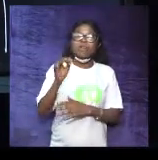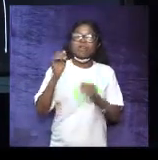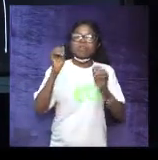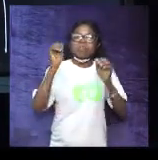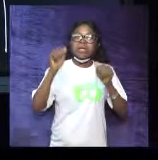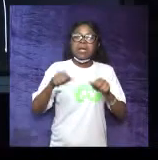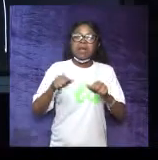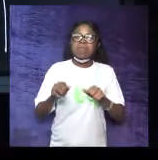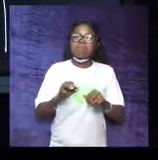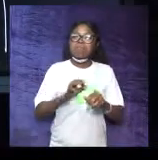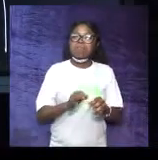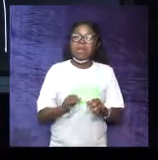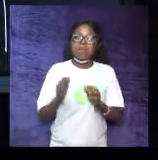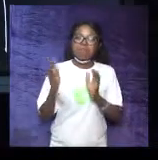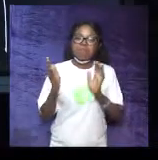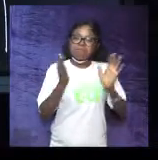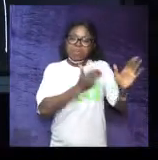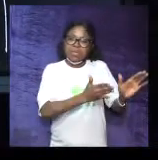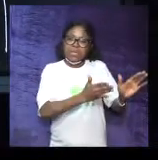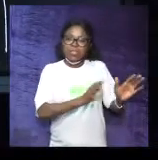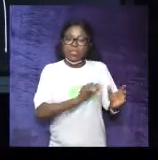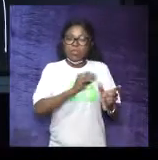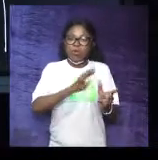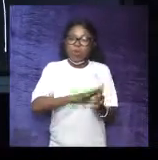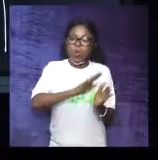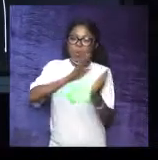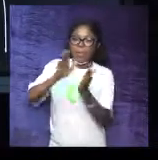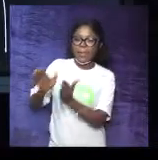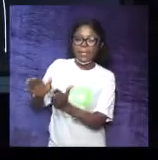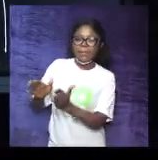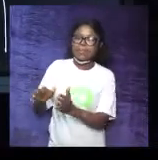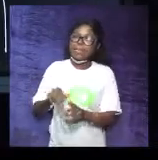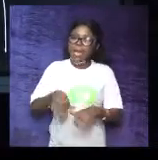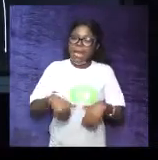direction. It can face the front or it can face the back like this.